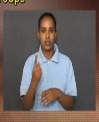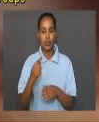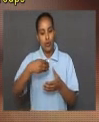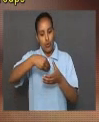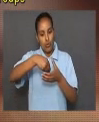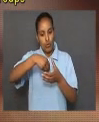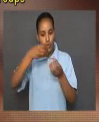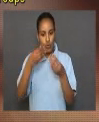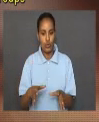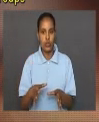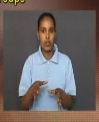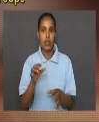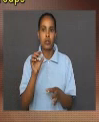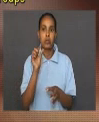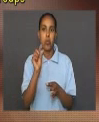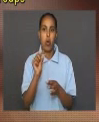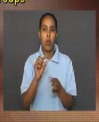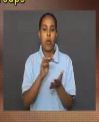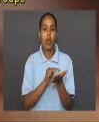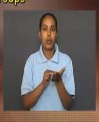lose a small molecule.